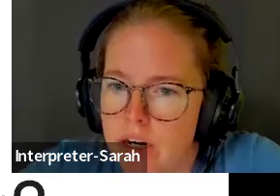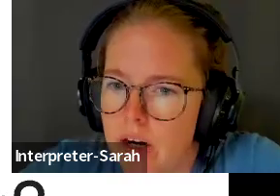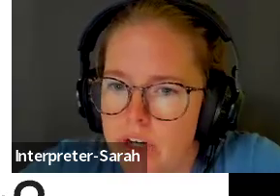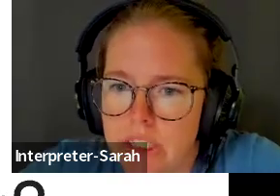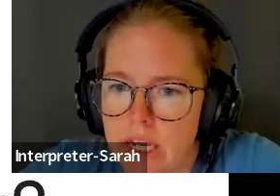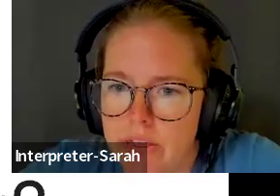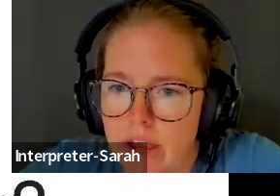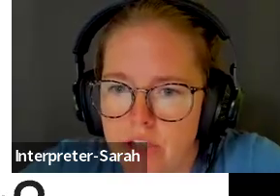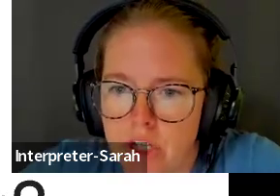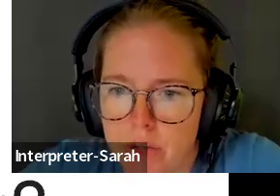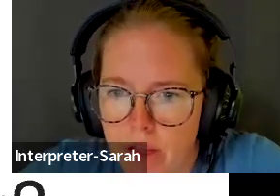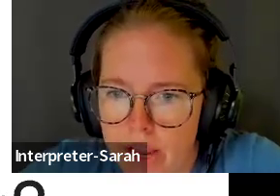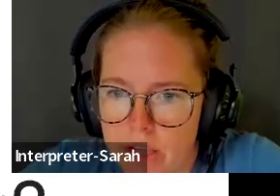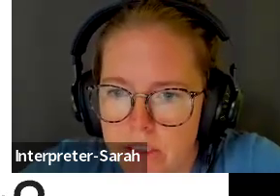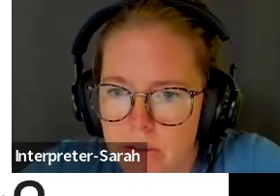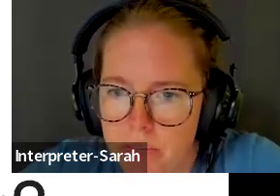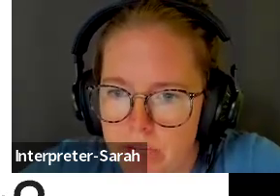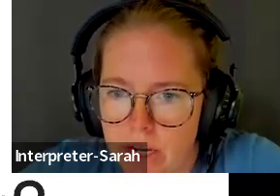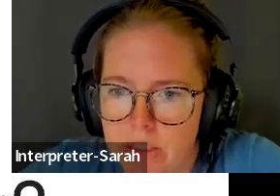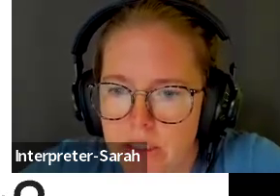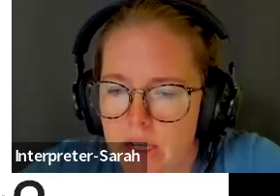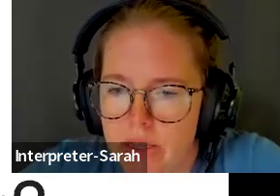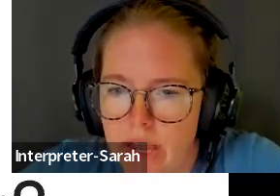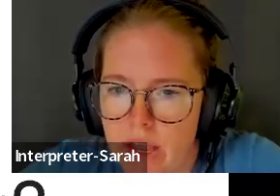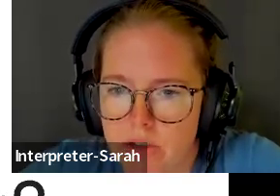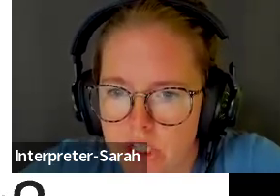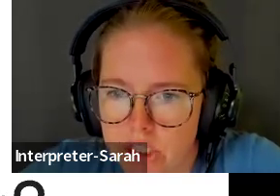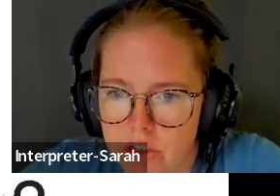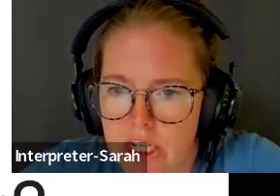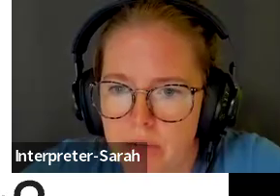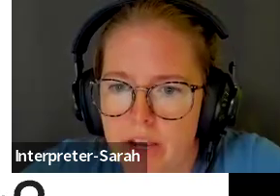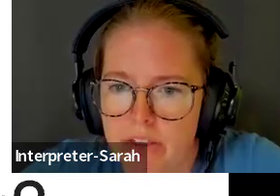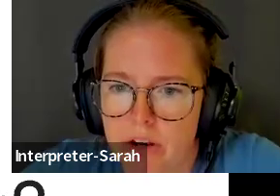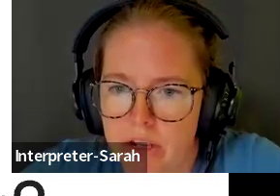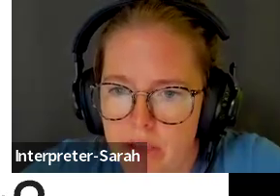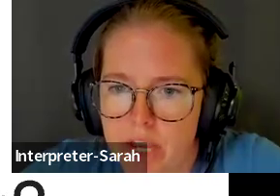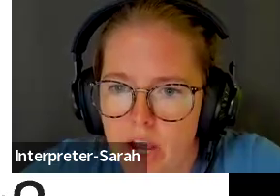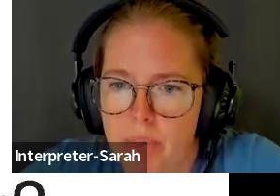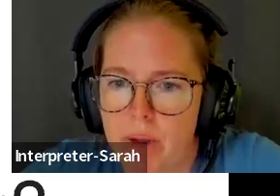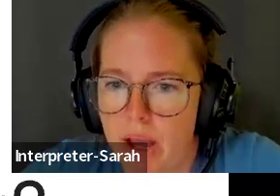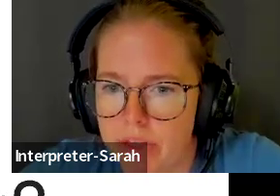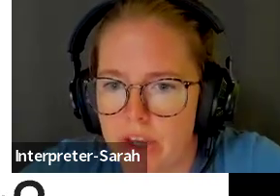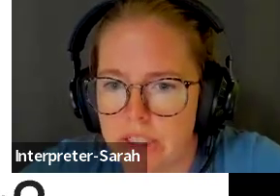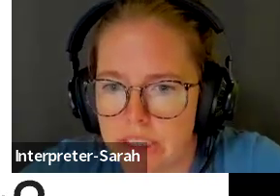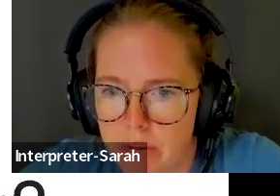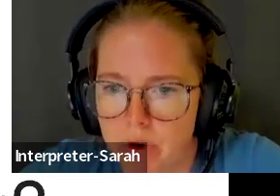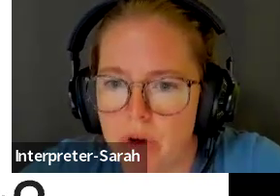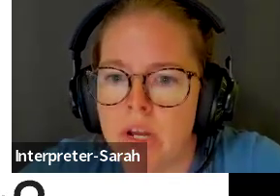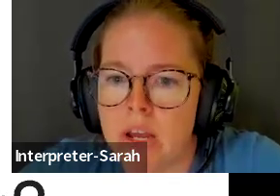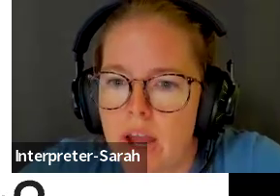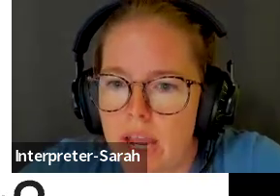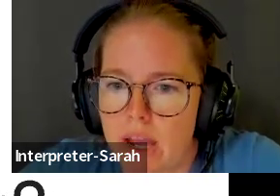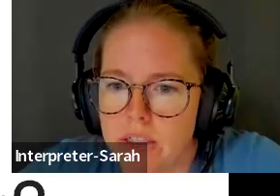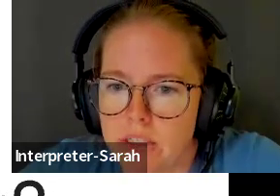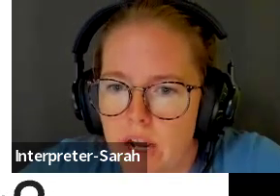satisfaction, increasing that patient compliance because they trust their team and they become healthy and